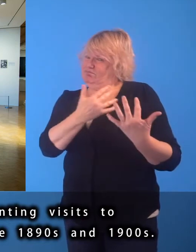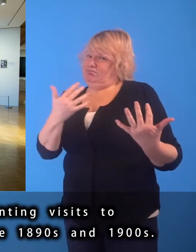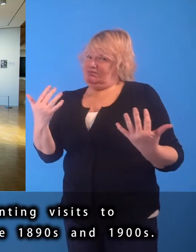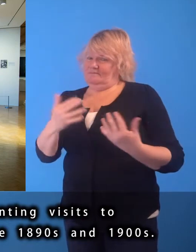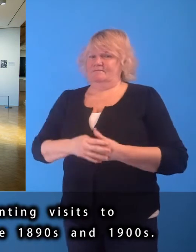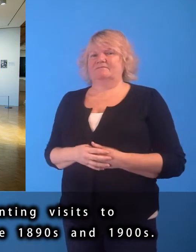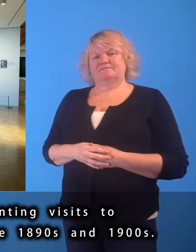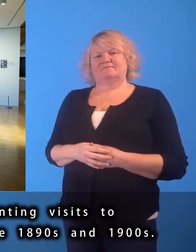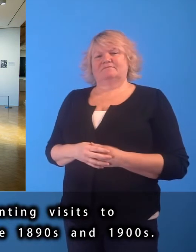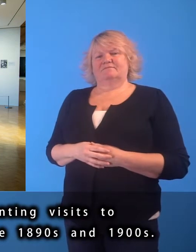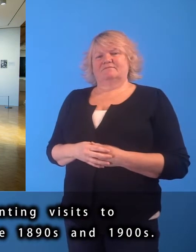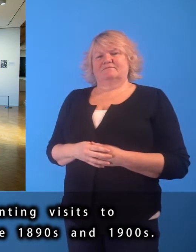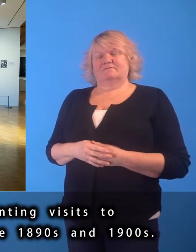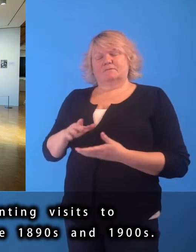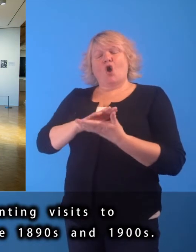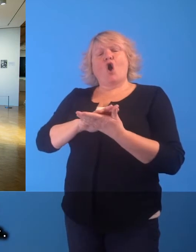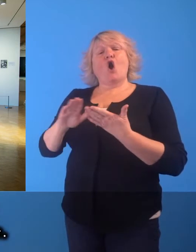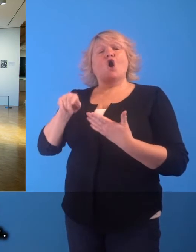1900s.